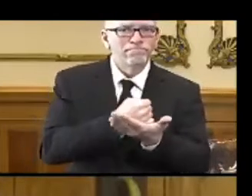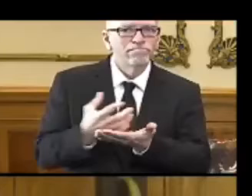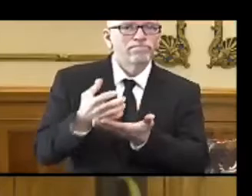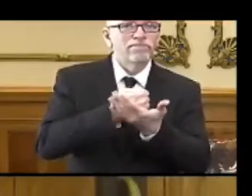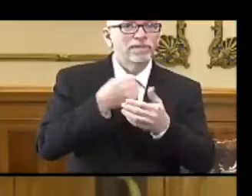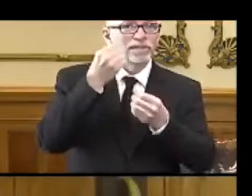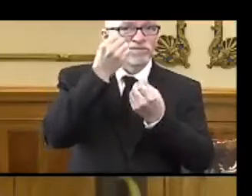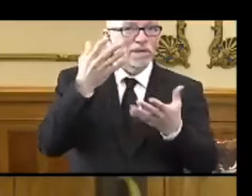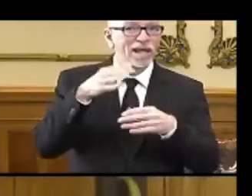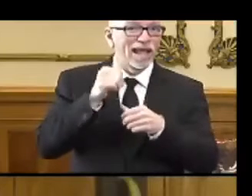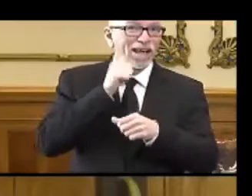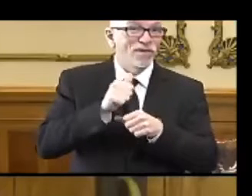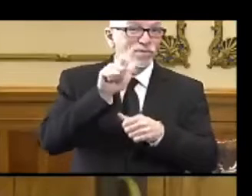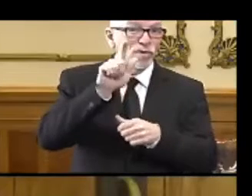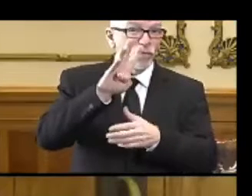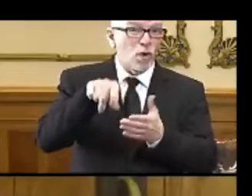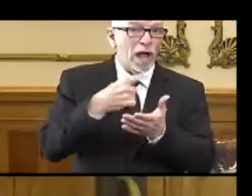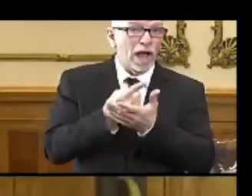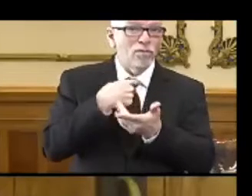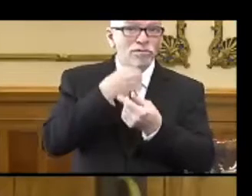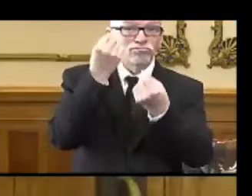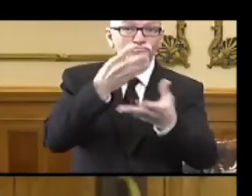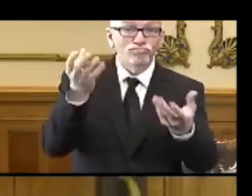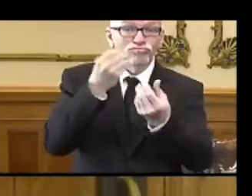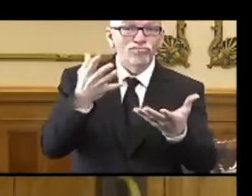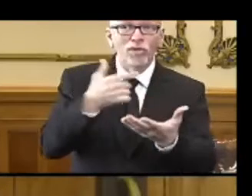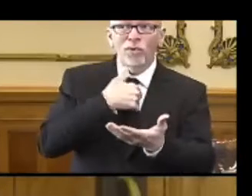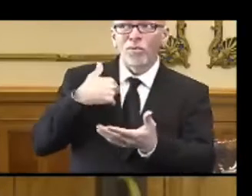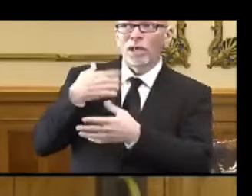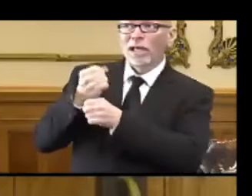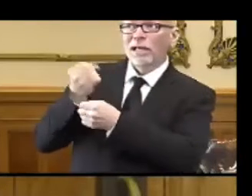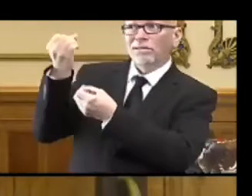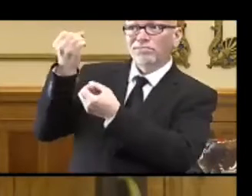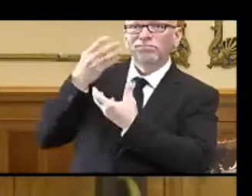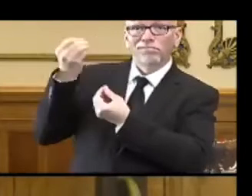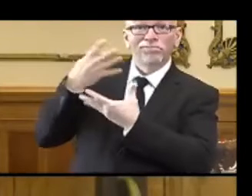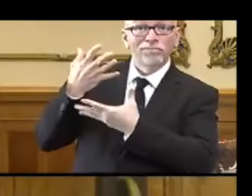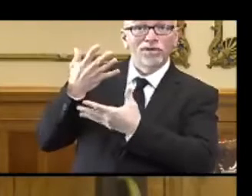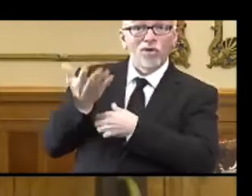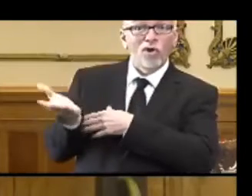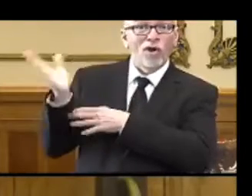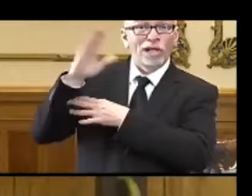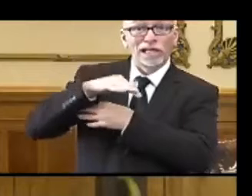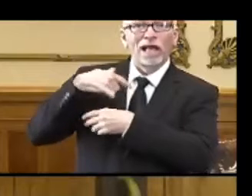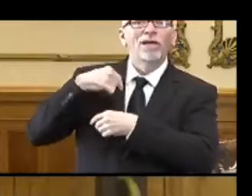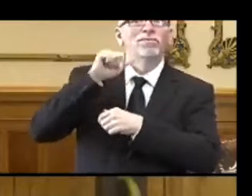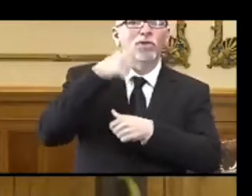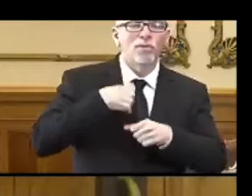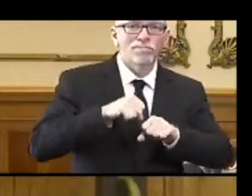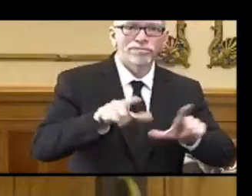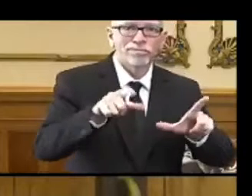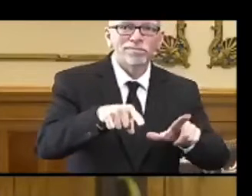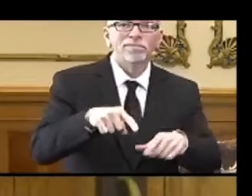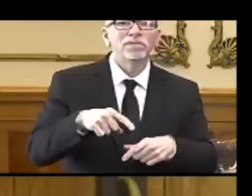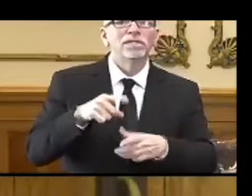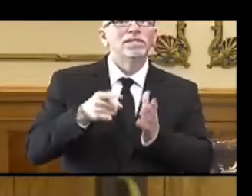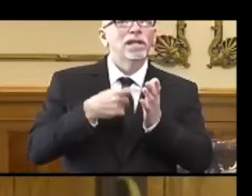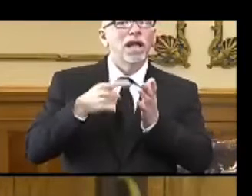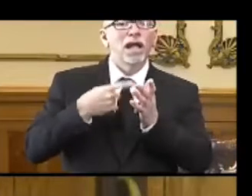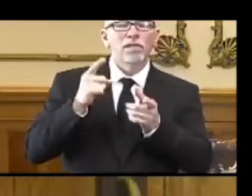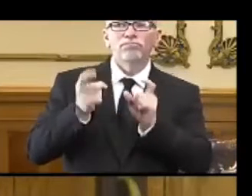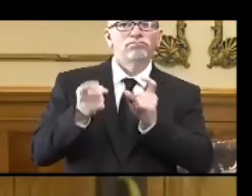24 hours on a real-time basis when we are getting these numbers updated throughout the day. They fluctuate sometimes